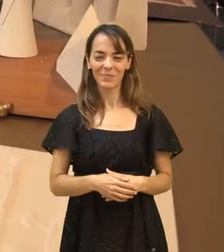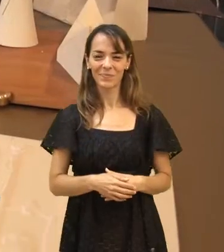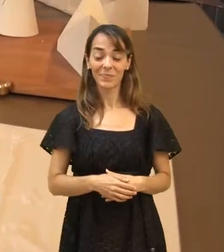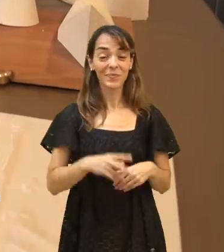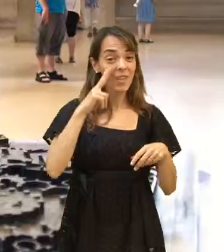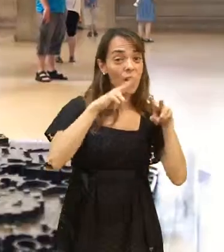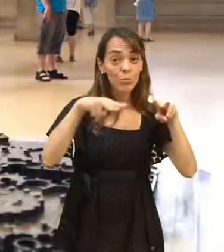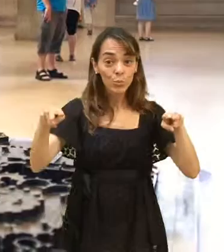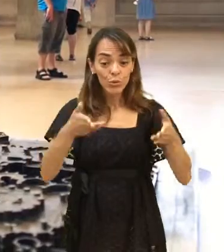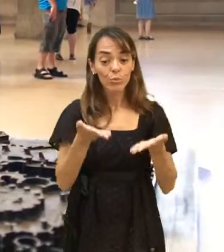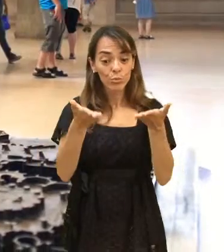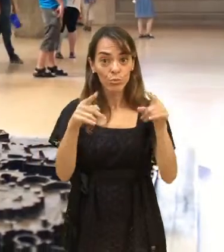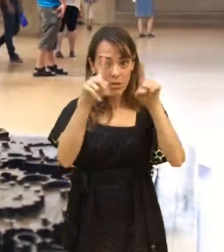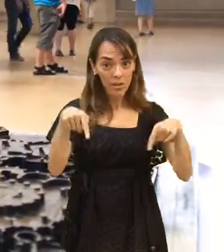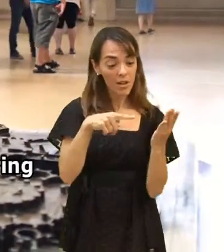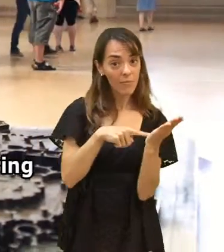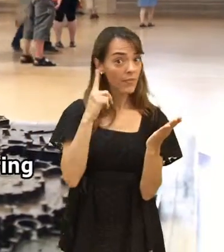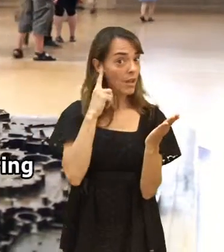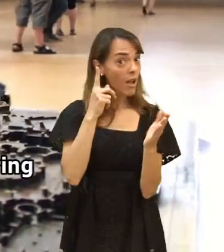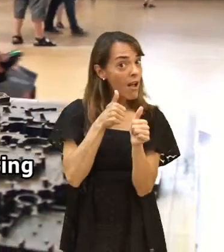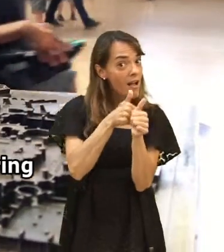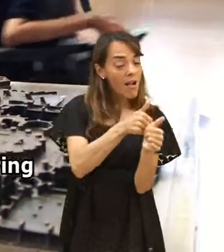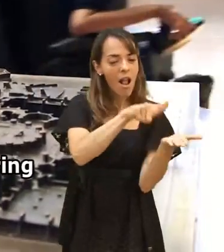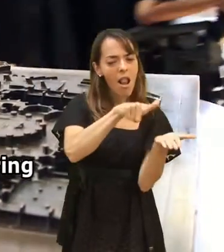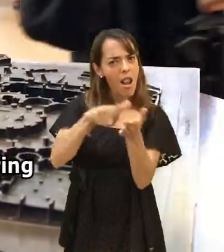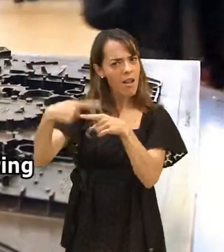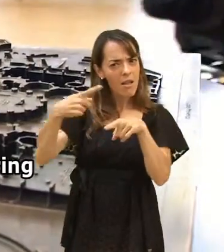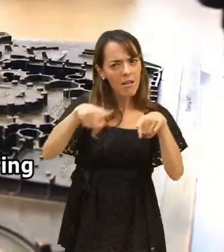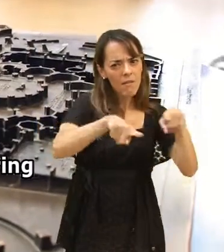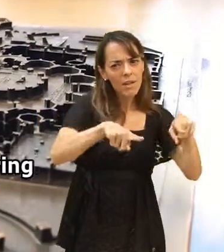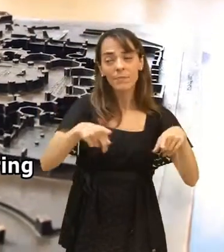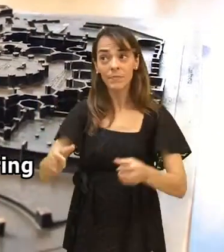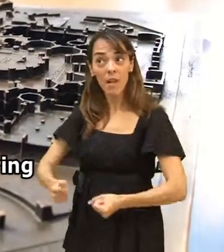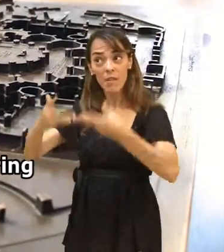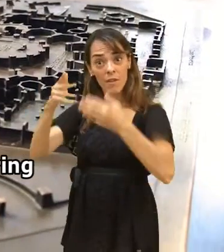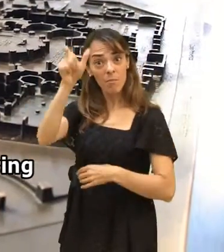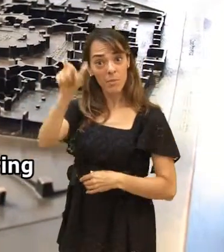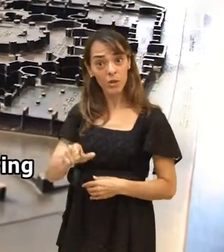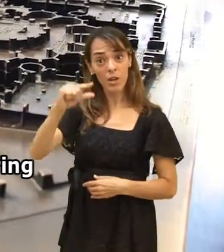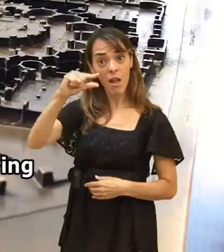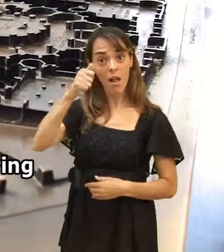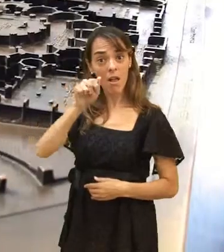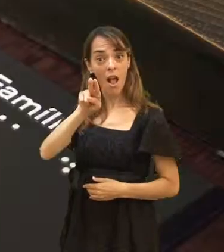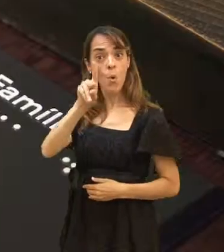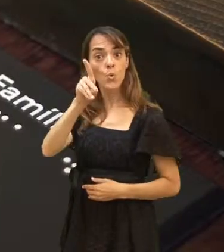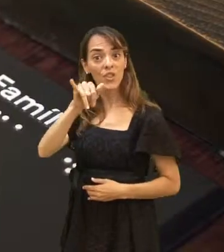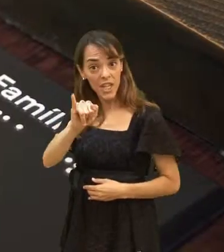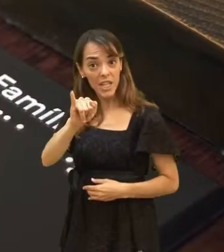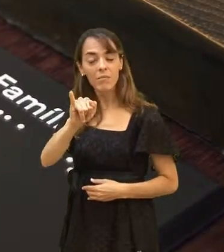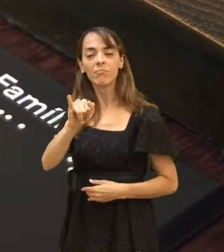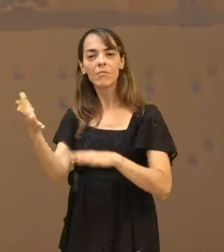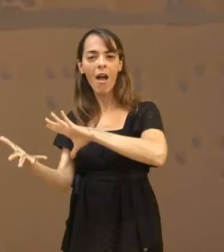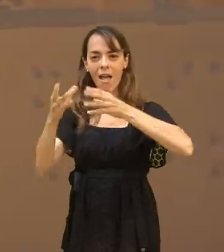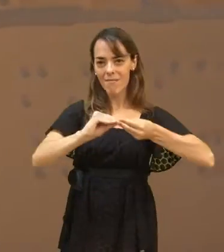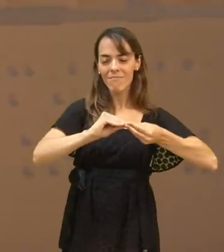have also been taken into account. In Catalunya's museums, as well as offering audio guides in several languages, there are